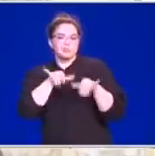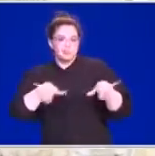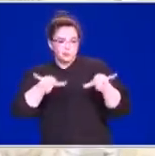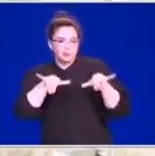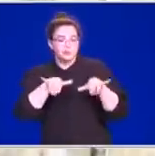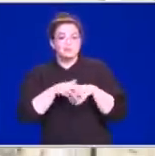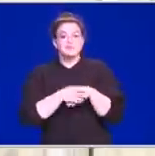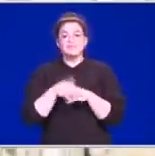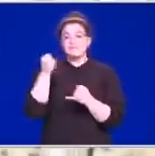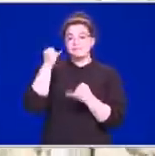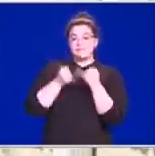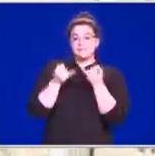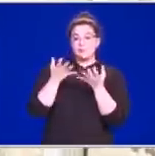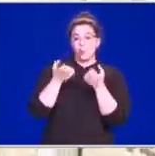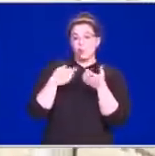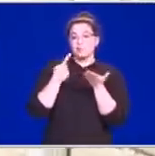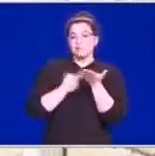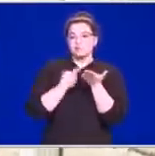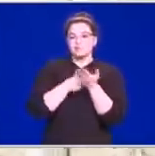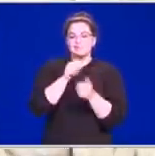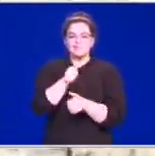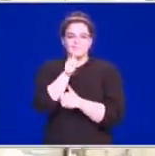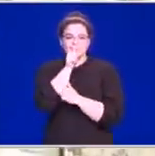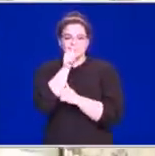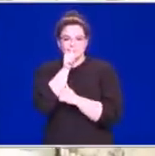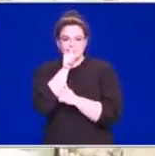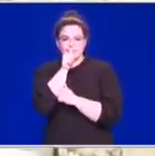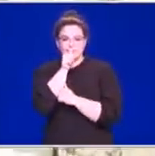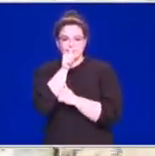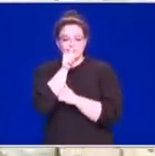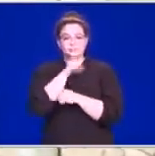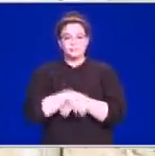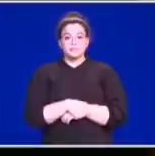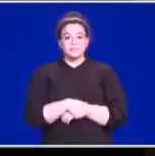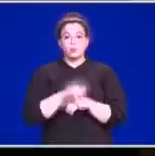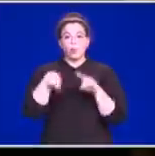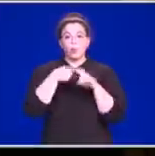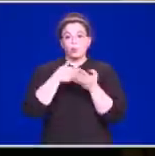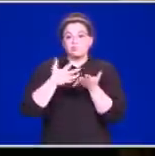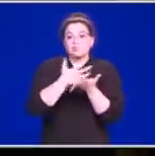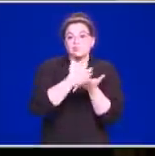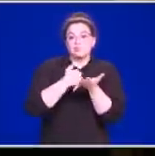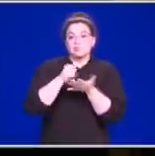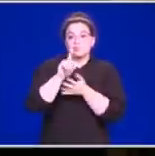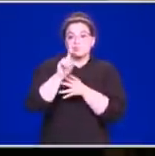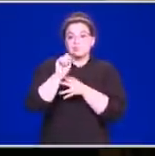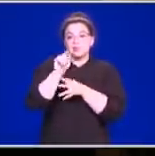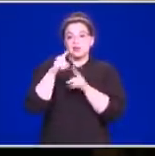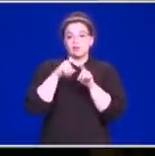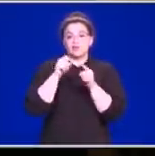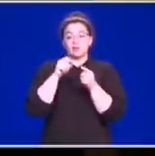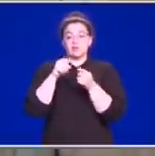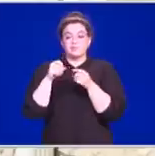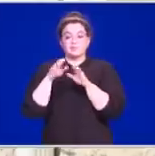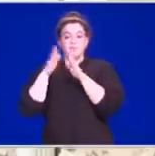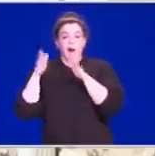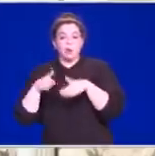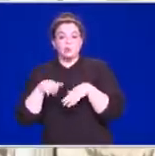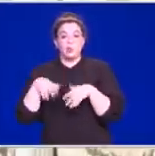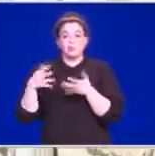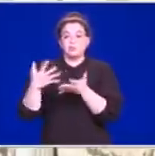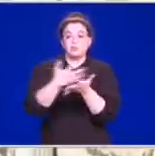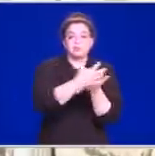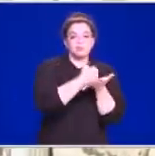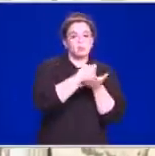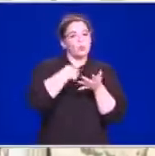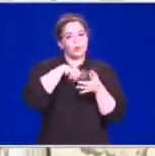I'd like to take a moment to discuss the confidentiality of our statistics. When we collected data for the 2020 census from households across the nation, we